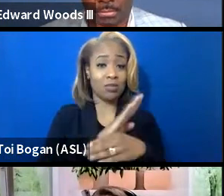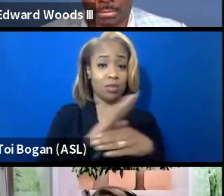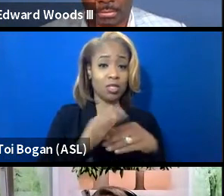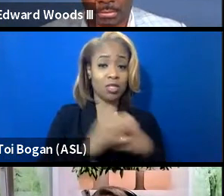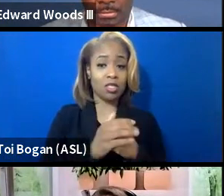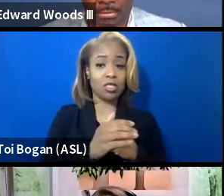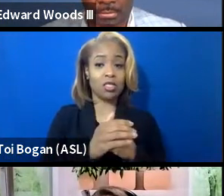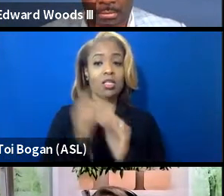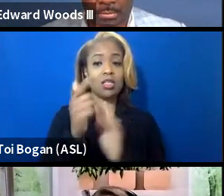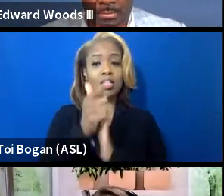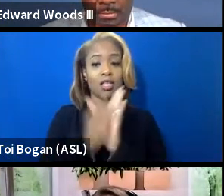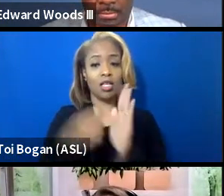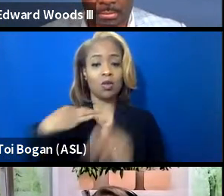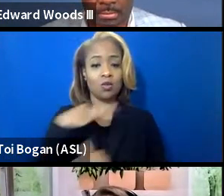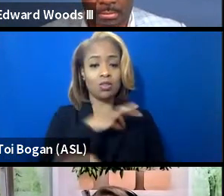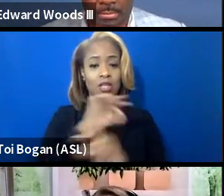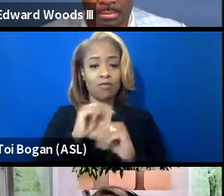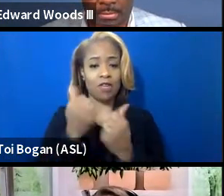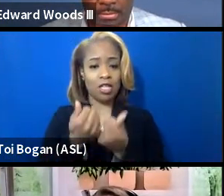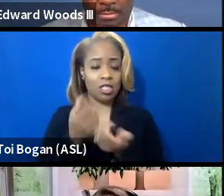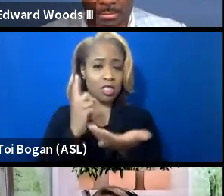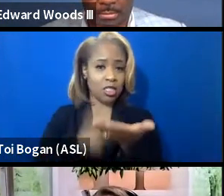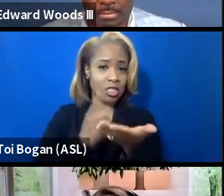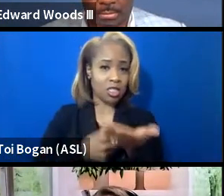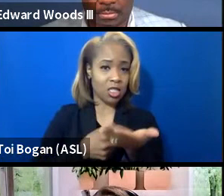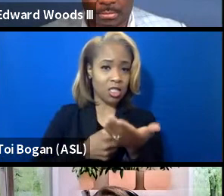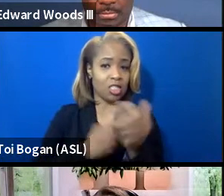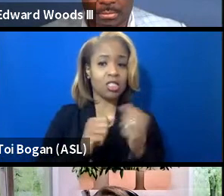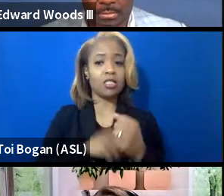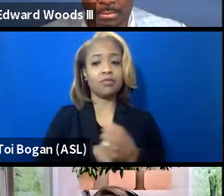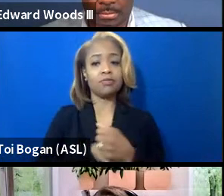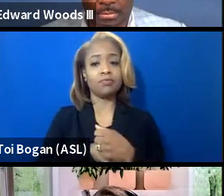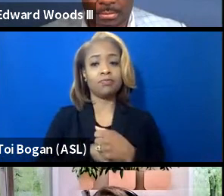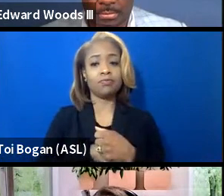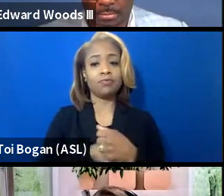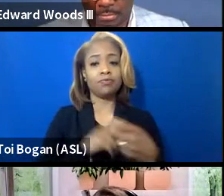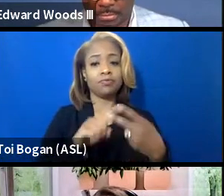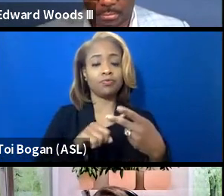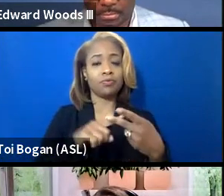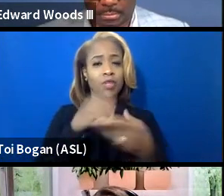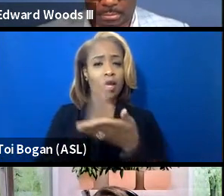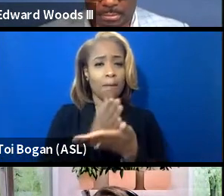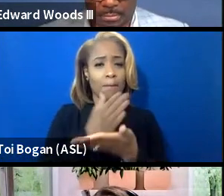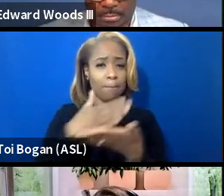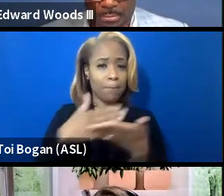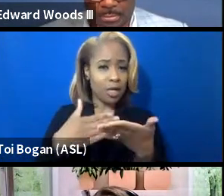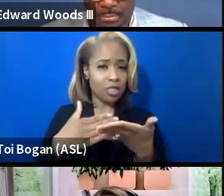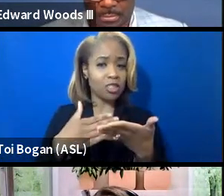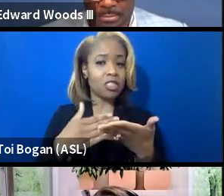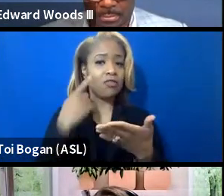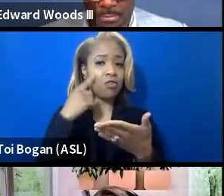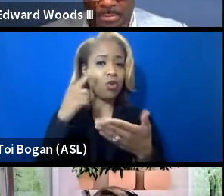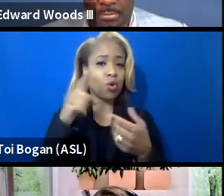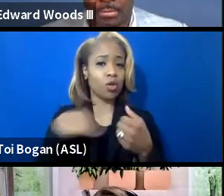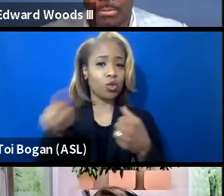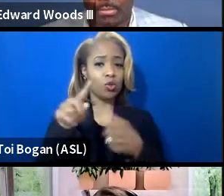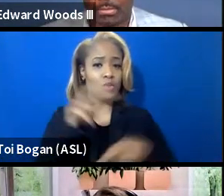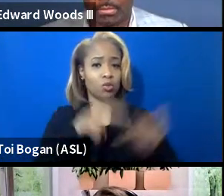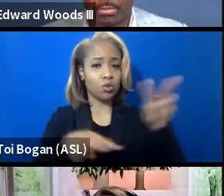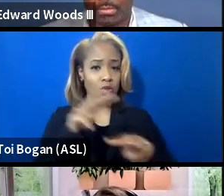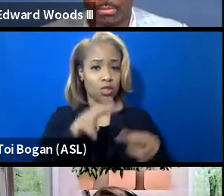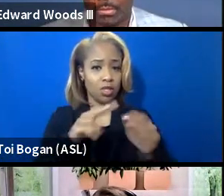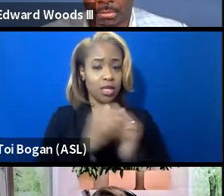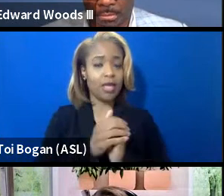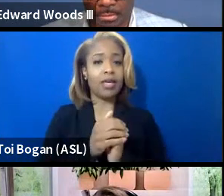the legal staffing agency discussion continue. We will have budget for you to look at, and hopefully